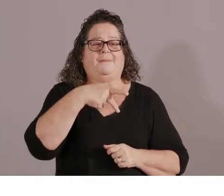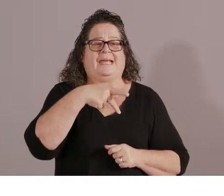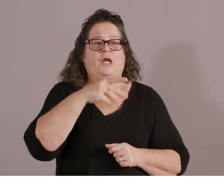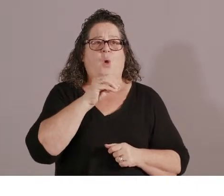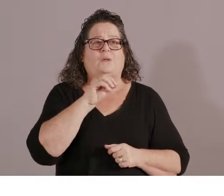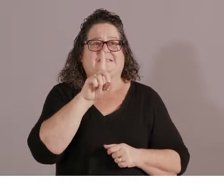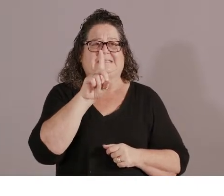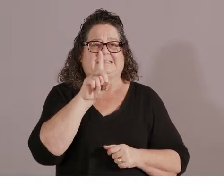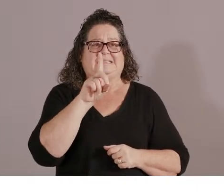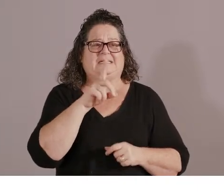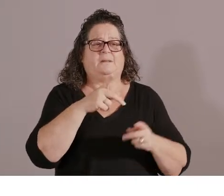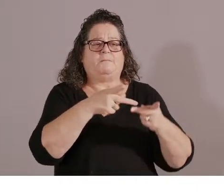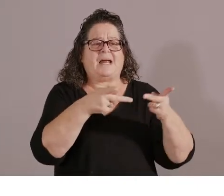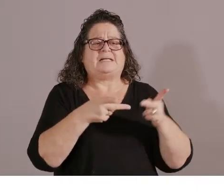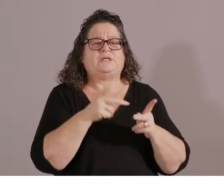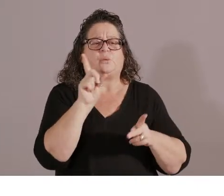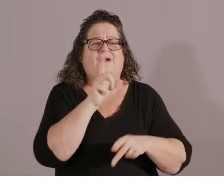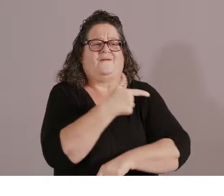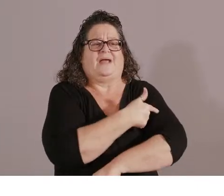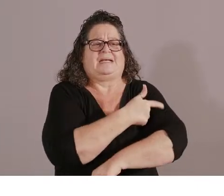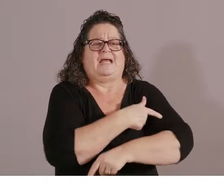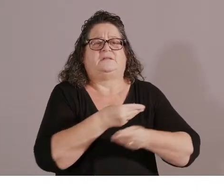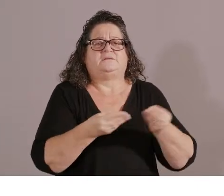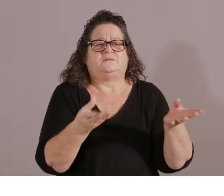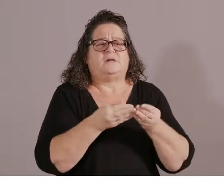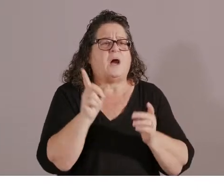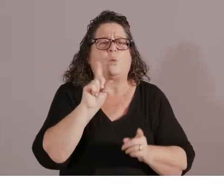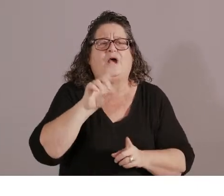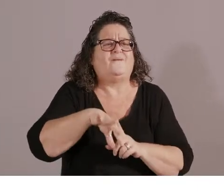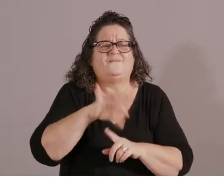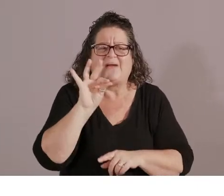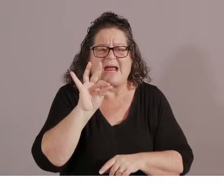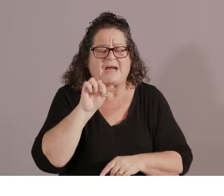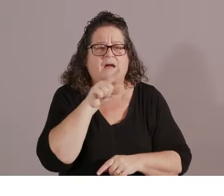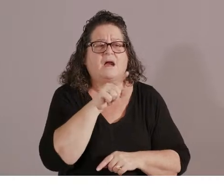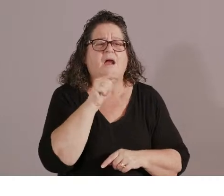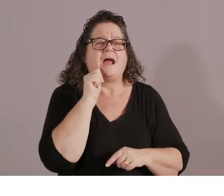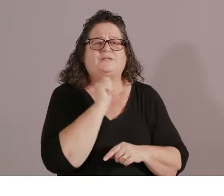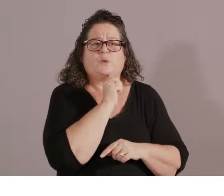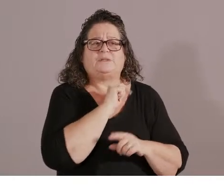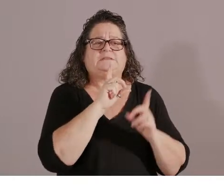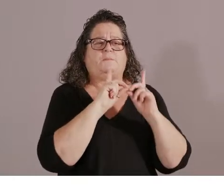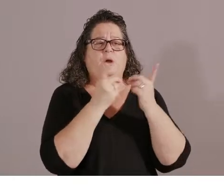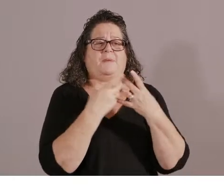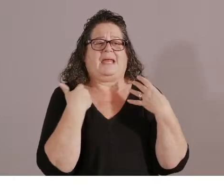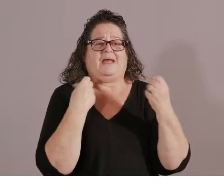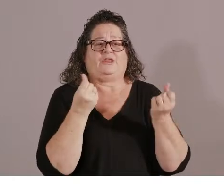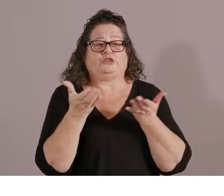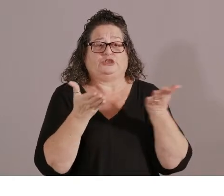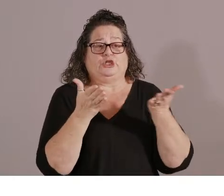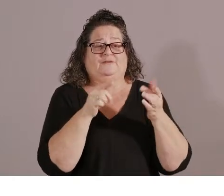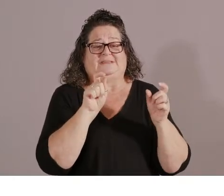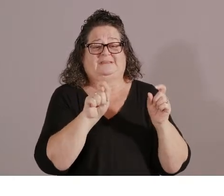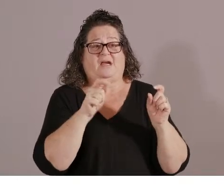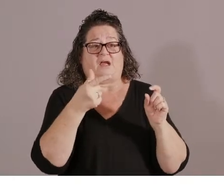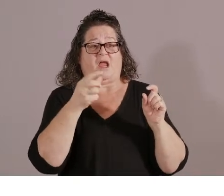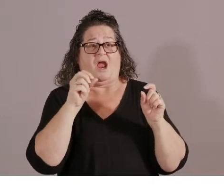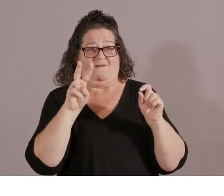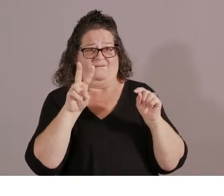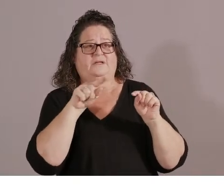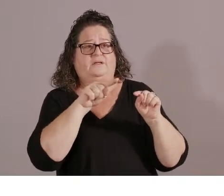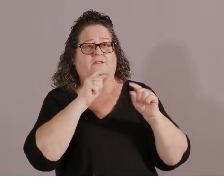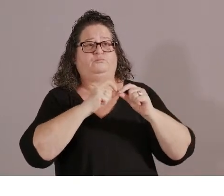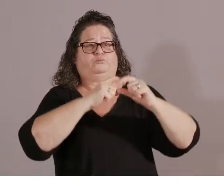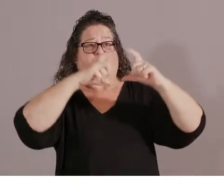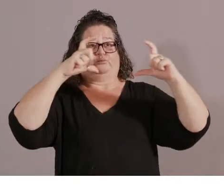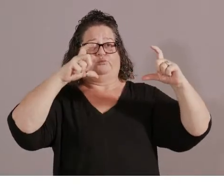azhealth.gov/findvaccine. It is an interactive map. If you click on one of the dots, it will show you where that clinic is and provide you with operating hours